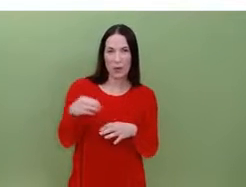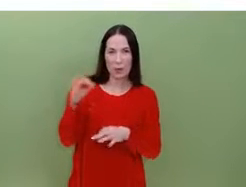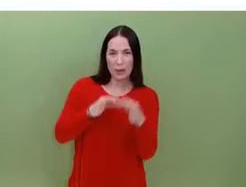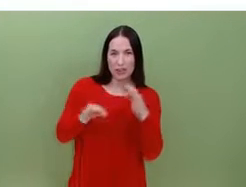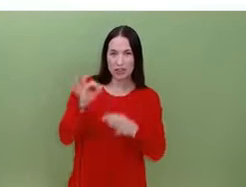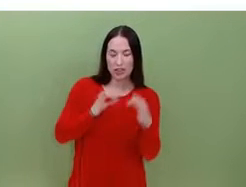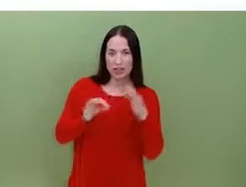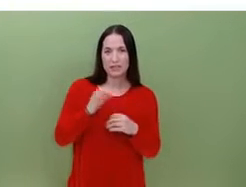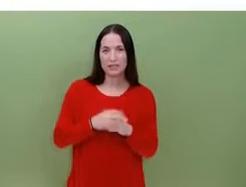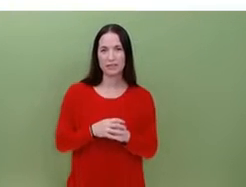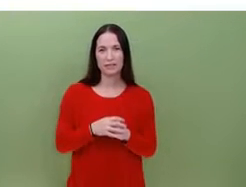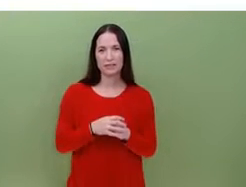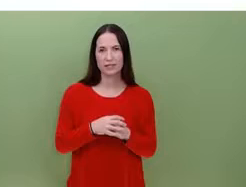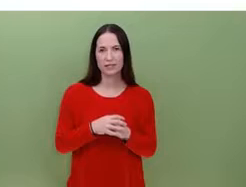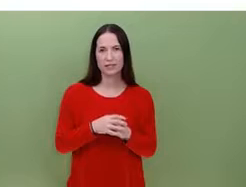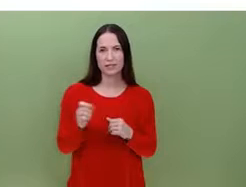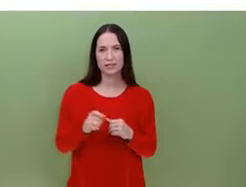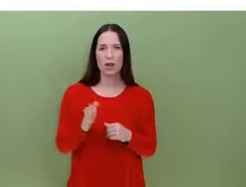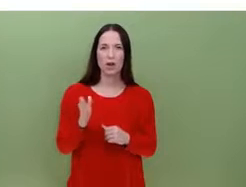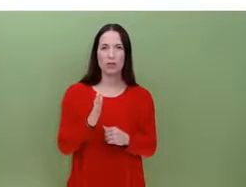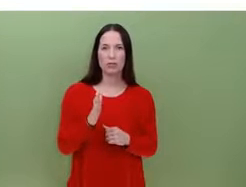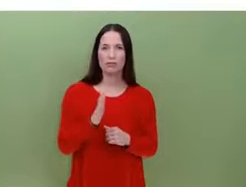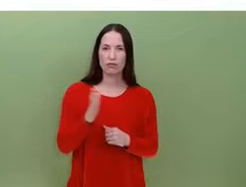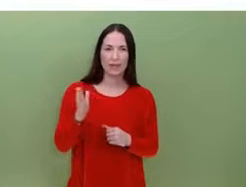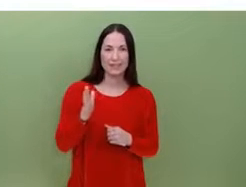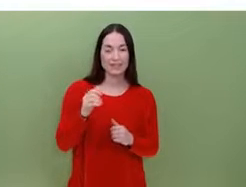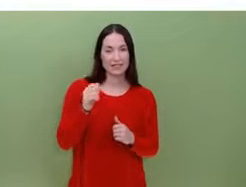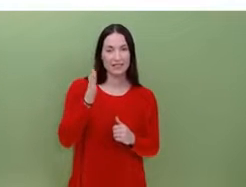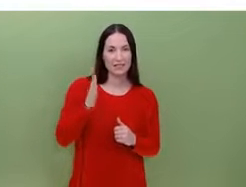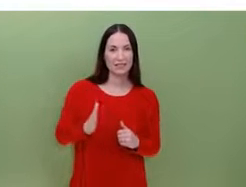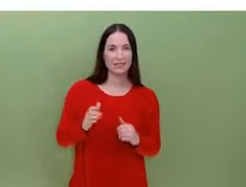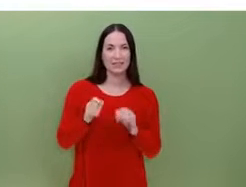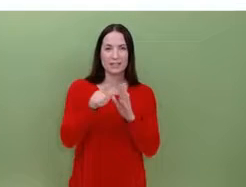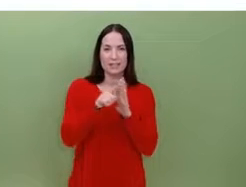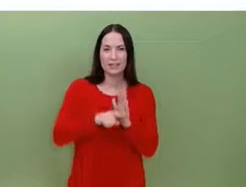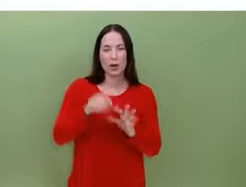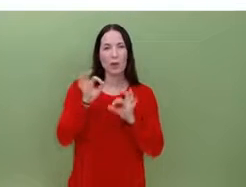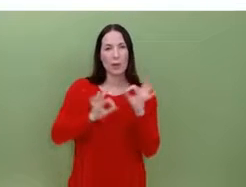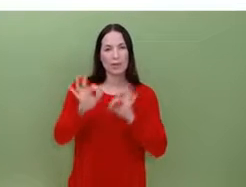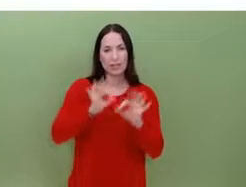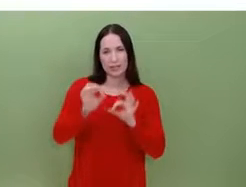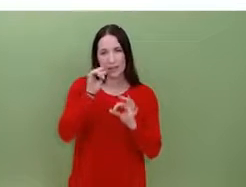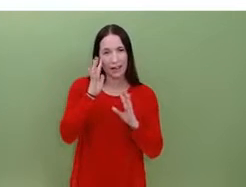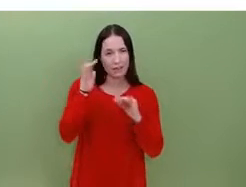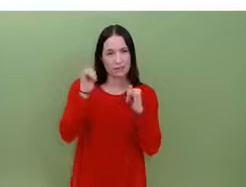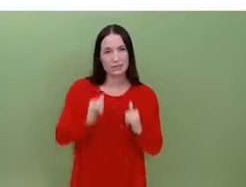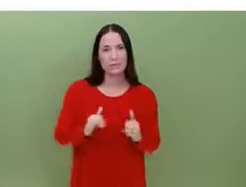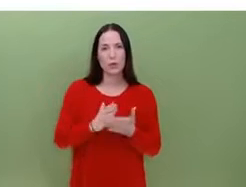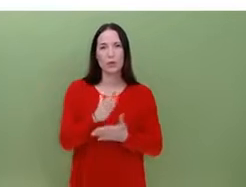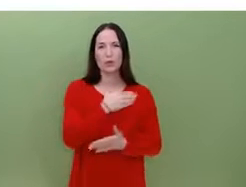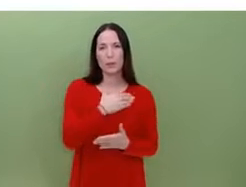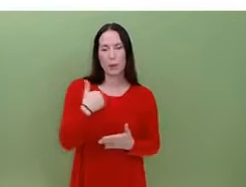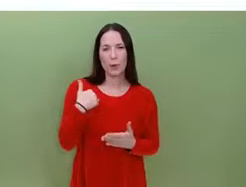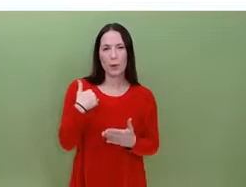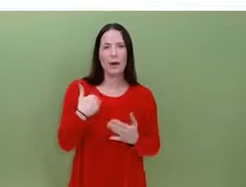Slido window on the right hand side, so we'll be monitoring questions throughout the morning, and then at the end of the session we'll have some